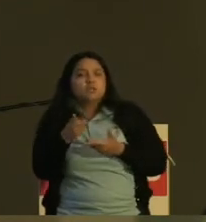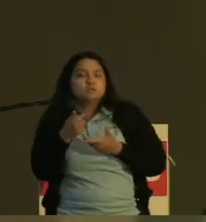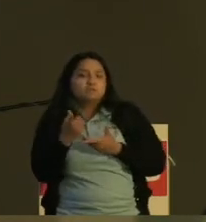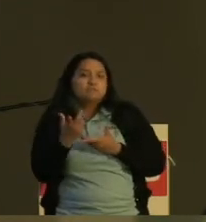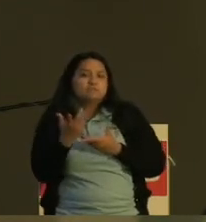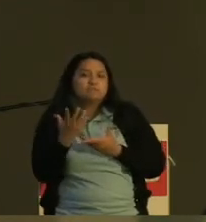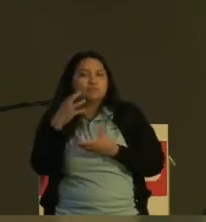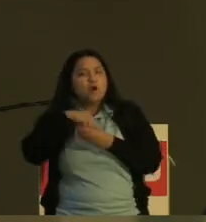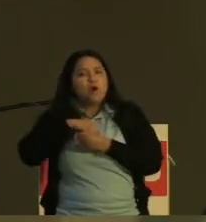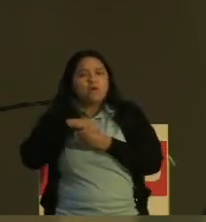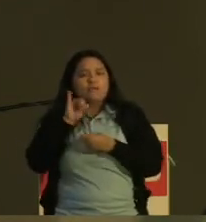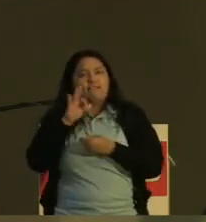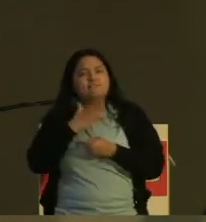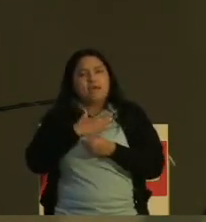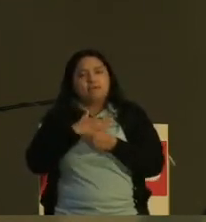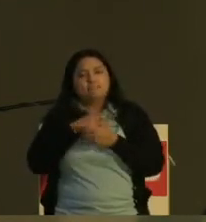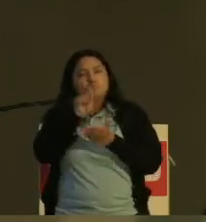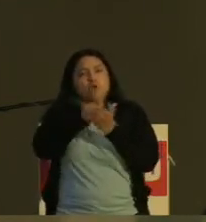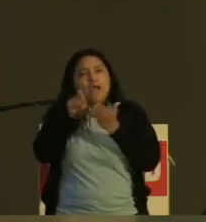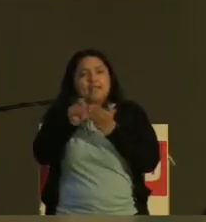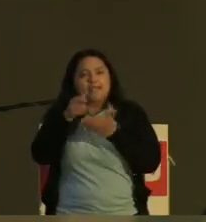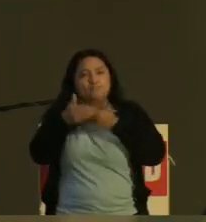broader writerly practice.